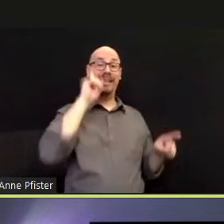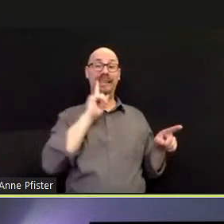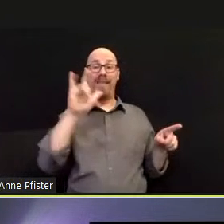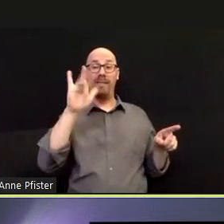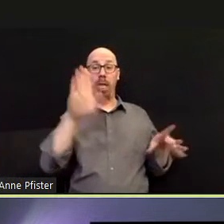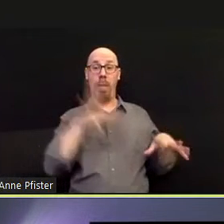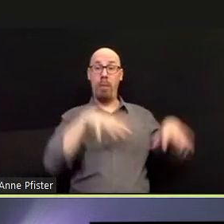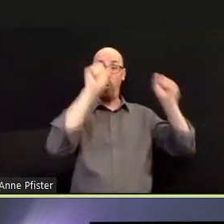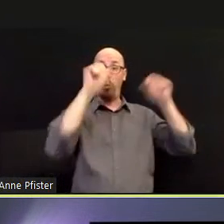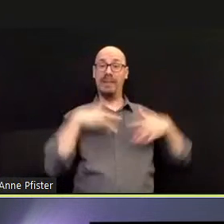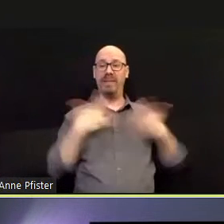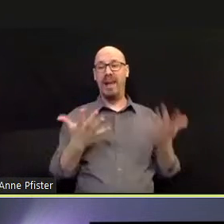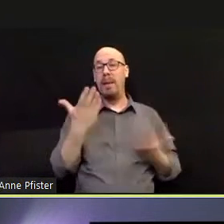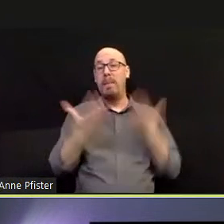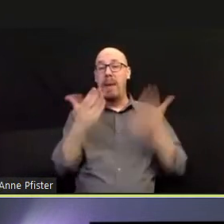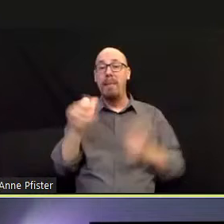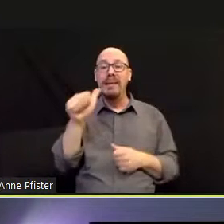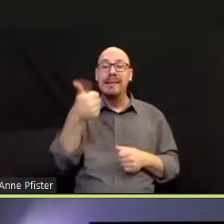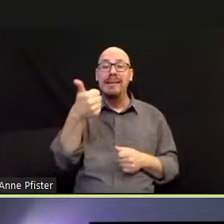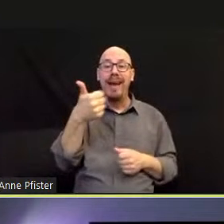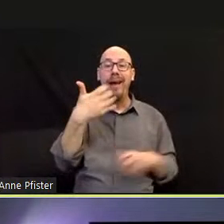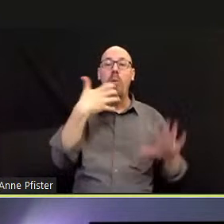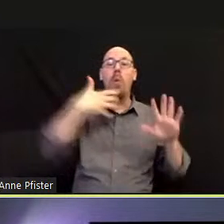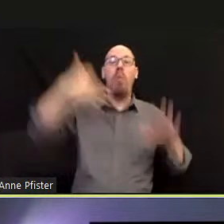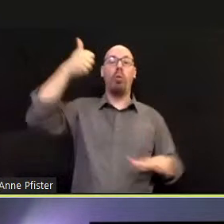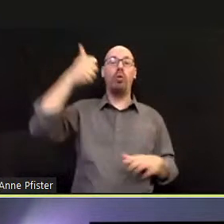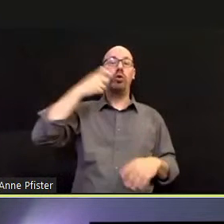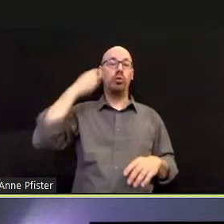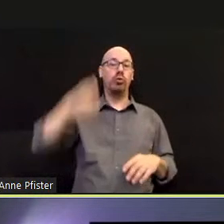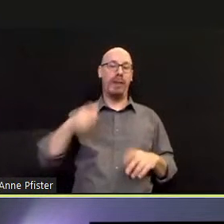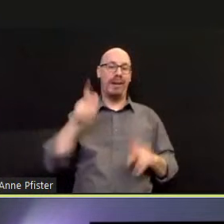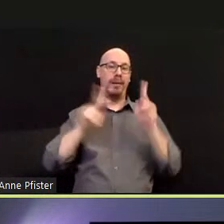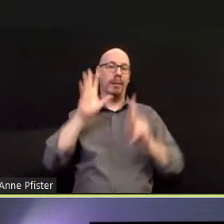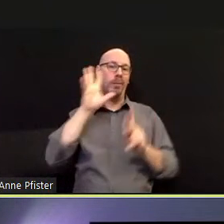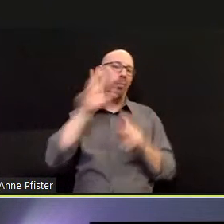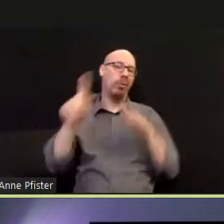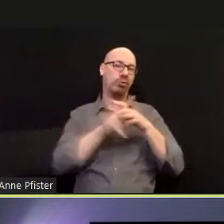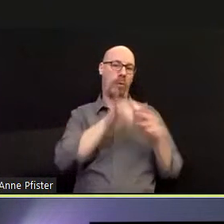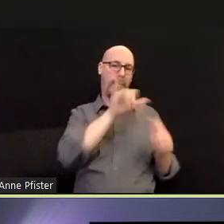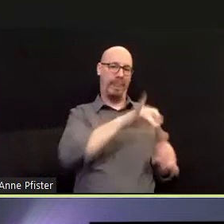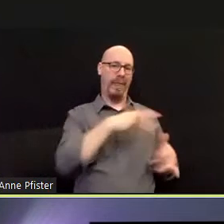get 10 older Ukrainians showing up.